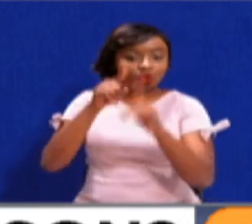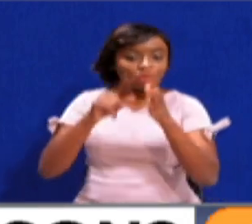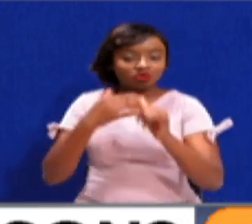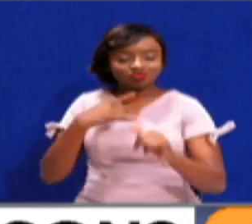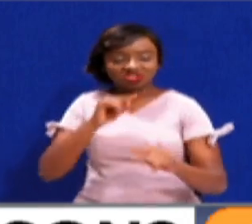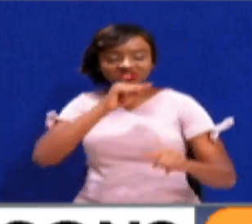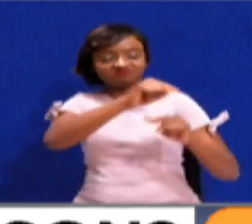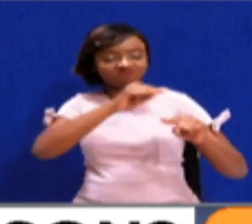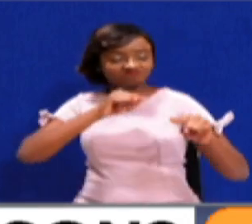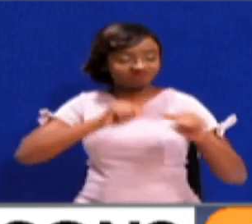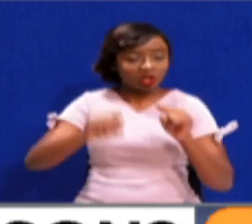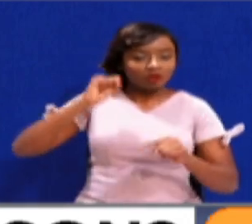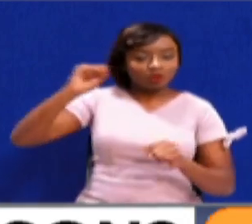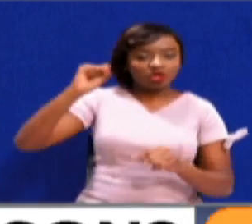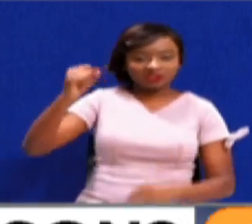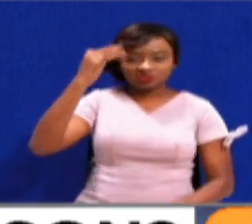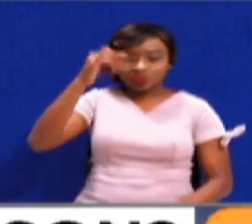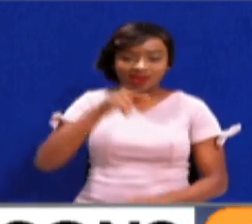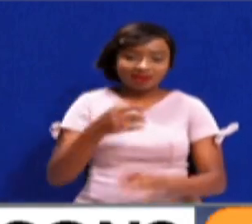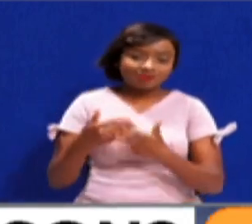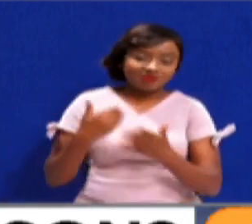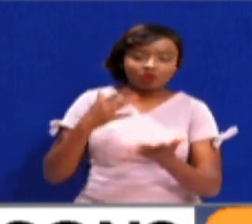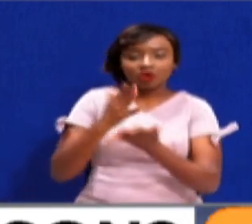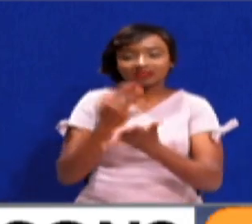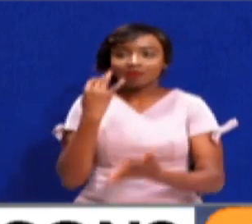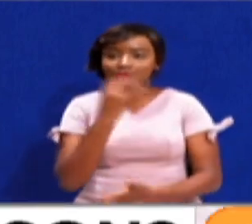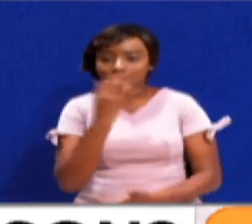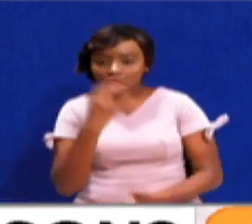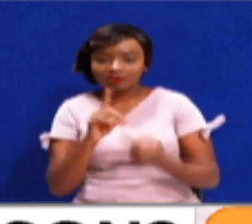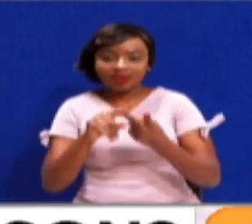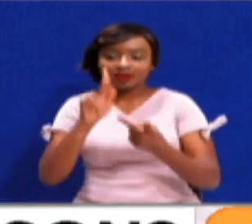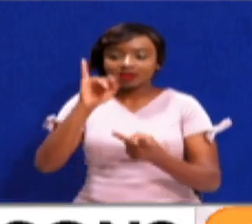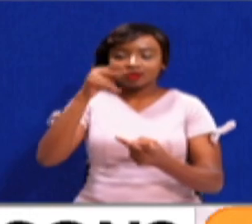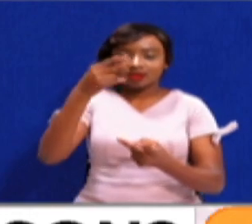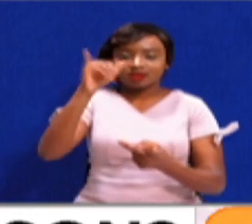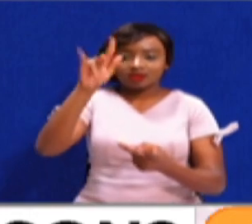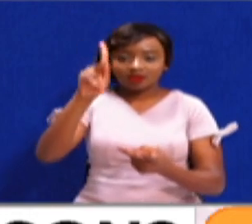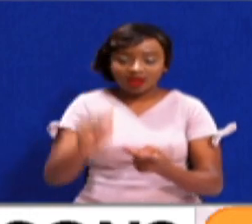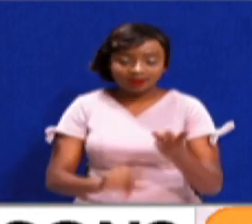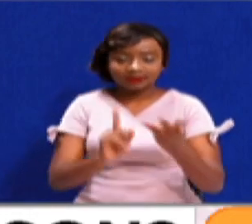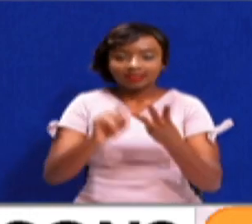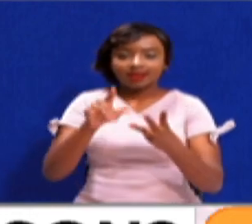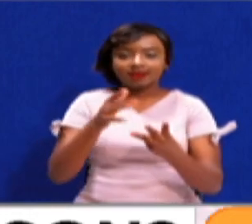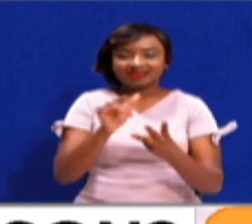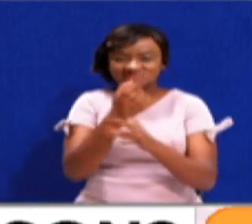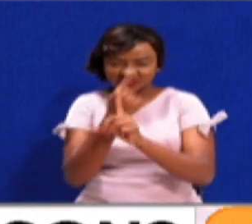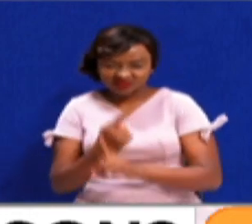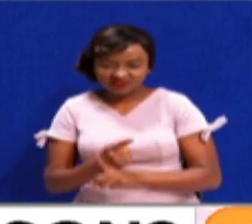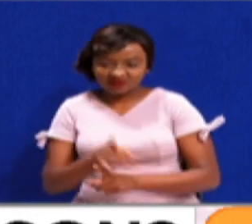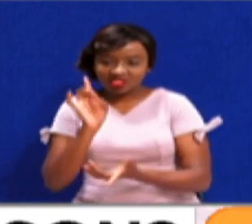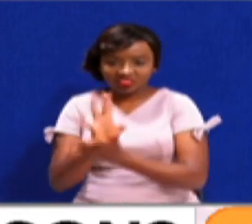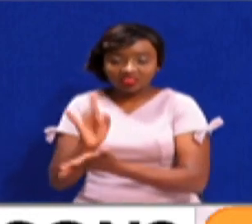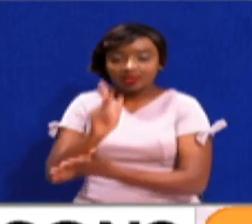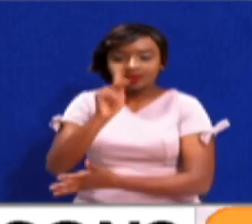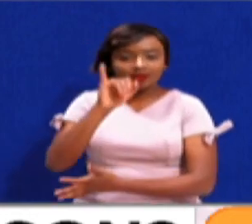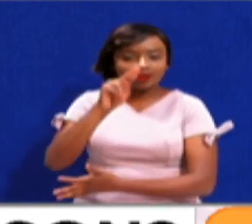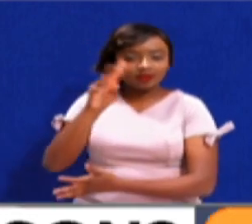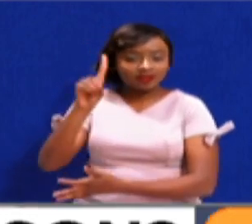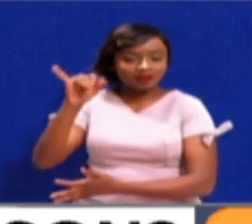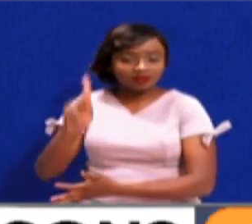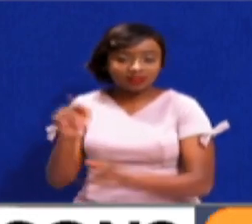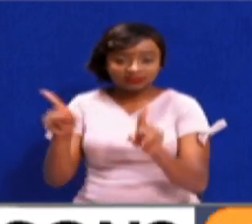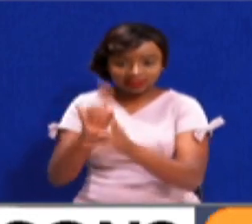political scores after, you know, Murkomen and Kihika, another committee chairpersons were removed during that Jubilee purge. Right.